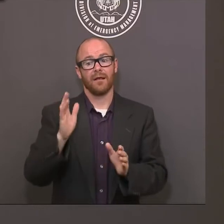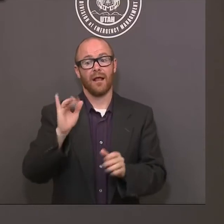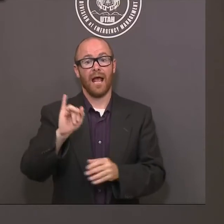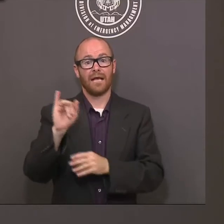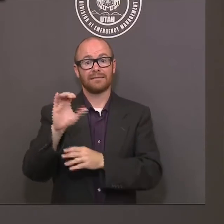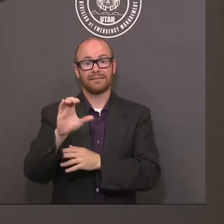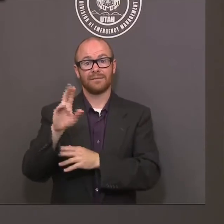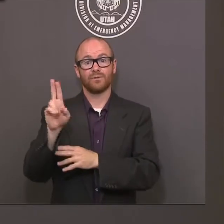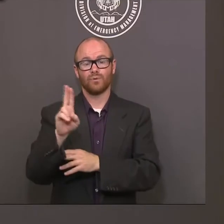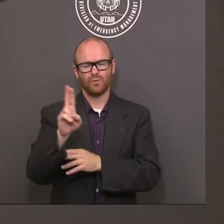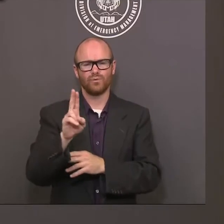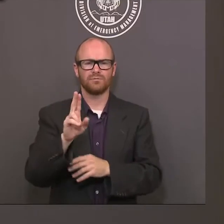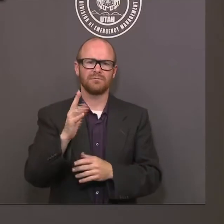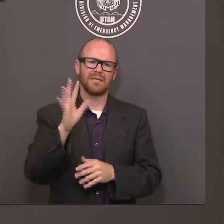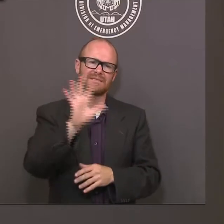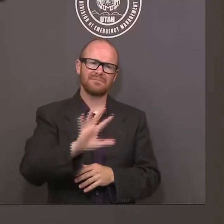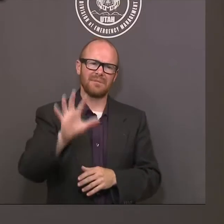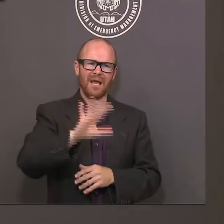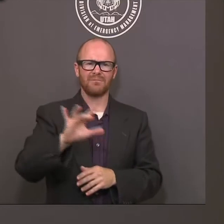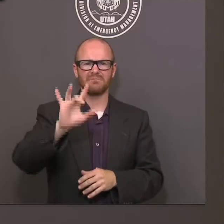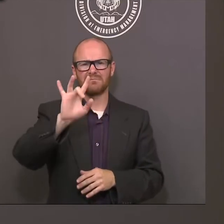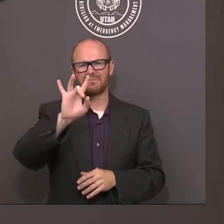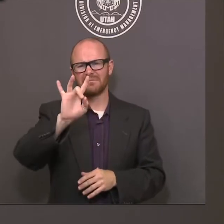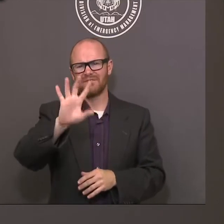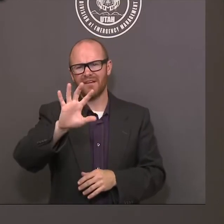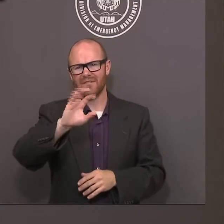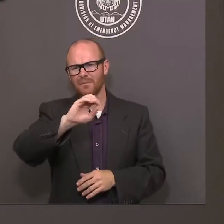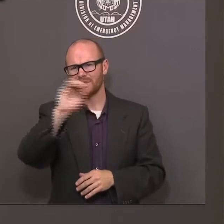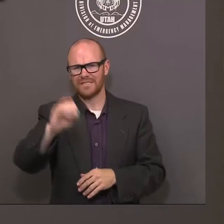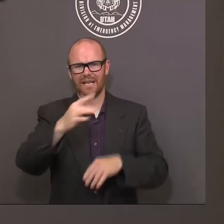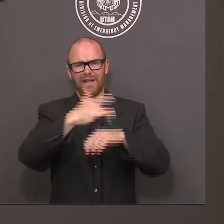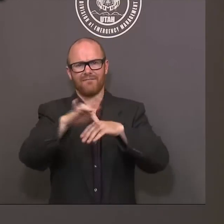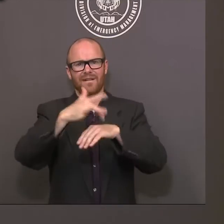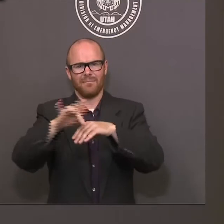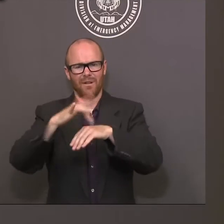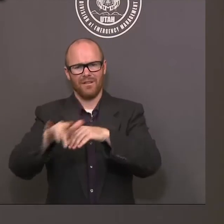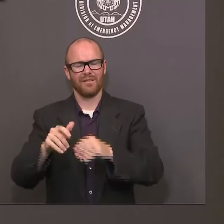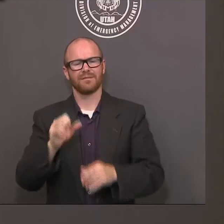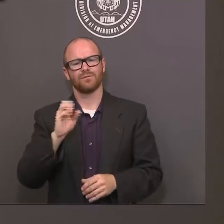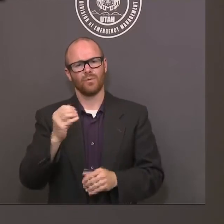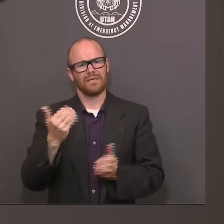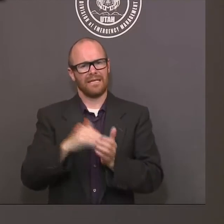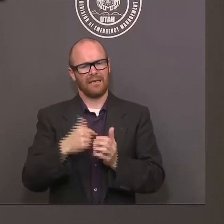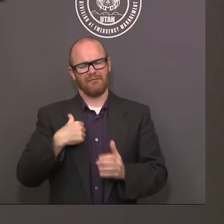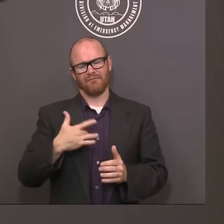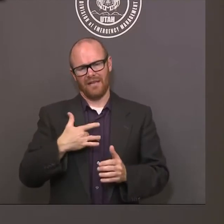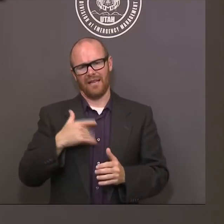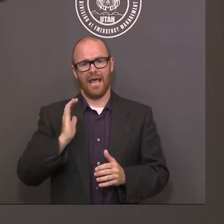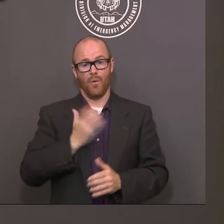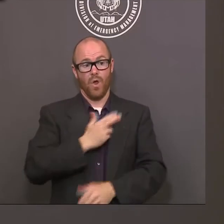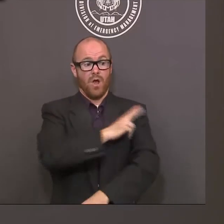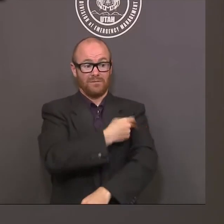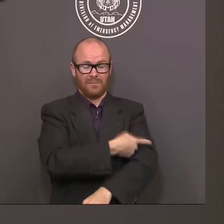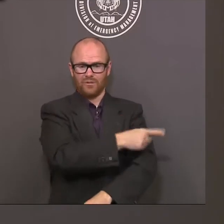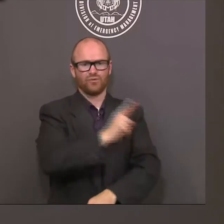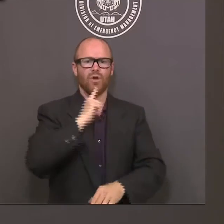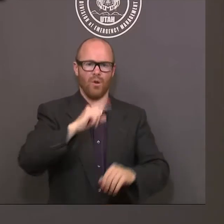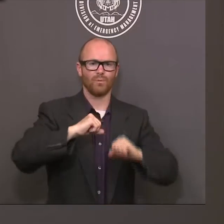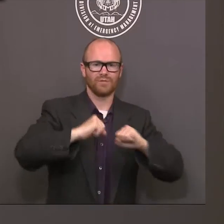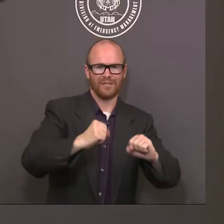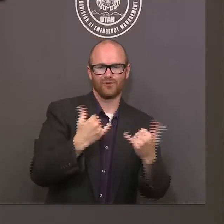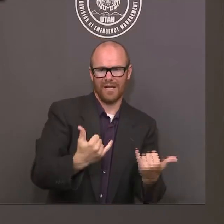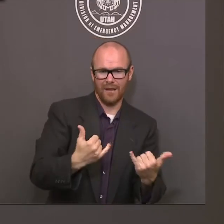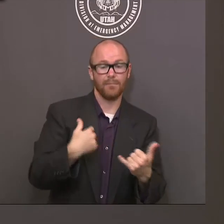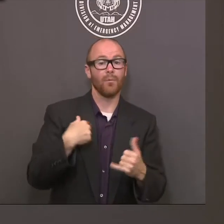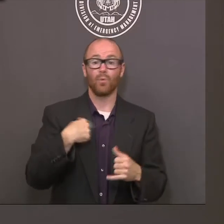are up to 85% capacity and doing a lot more elective surgery. So I think we're in a good place. It's certainly something we watch and